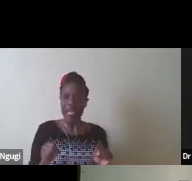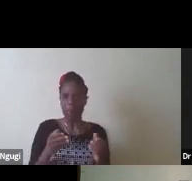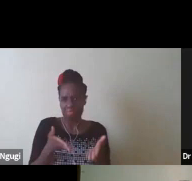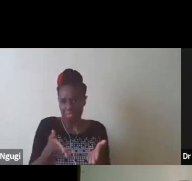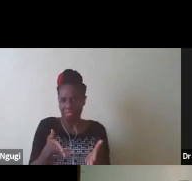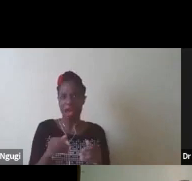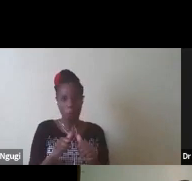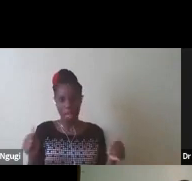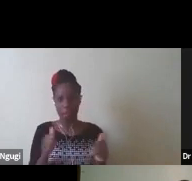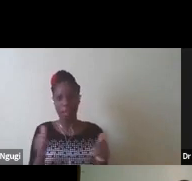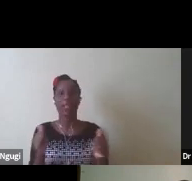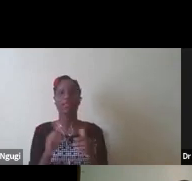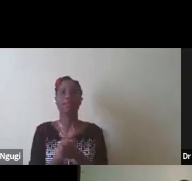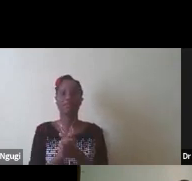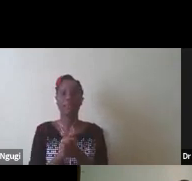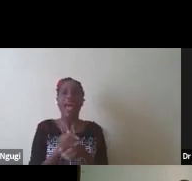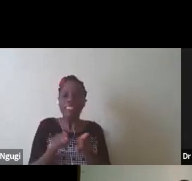date, some have even been